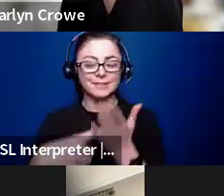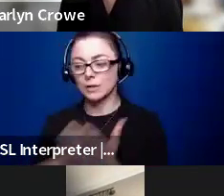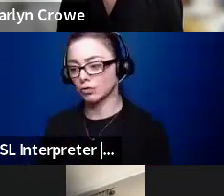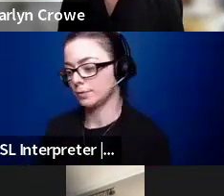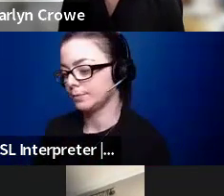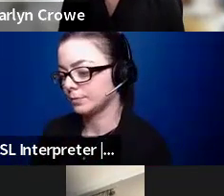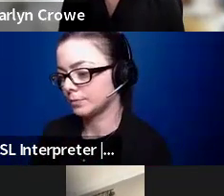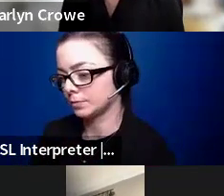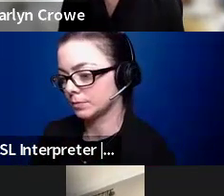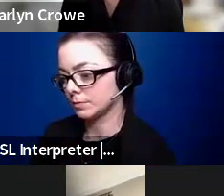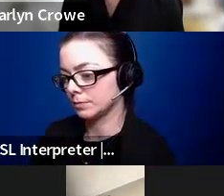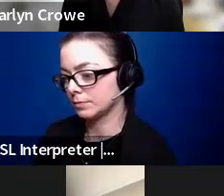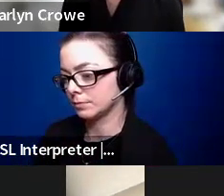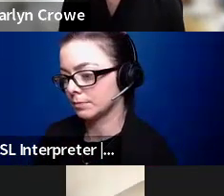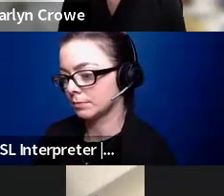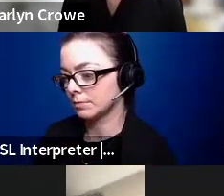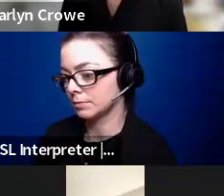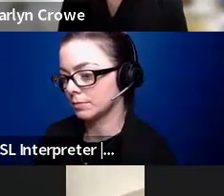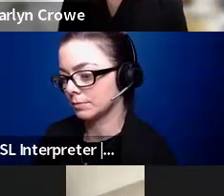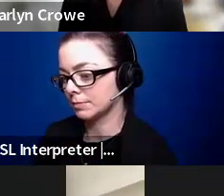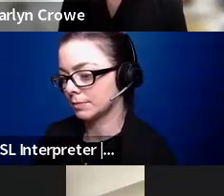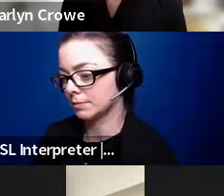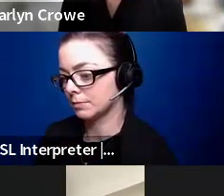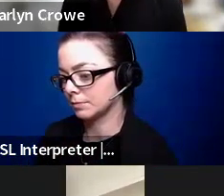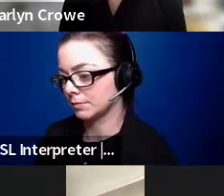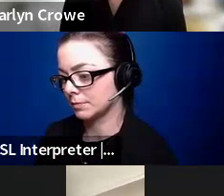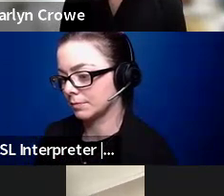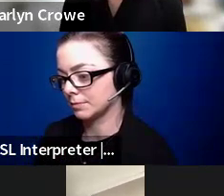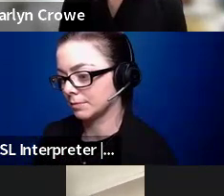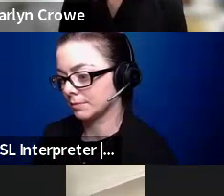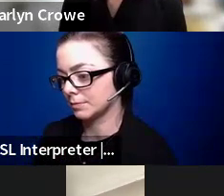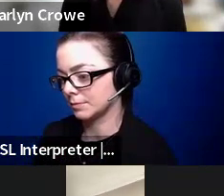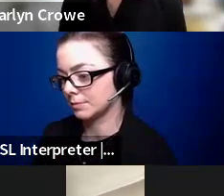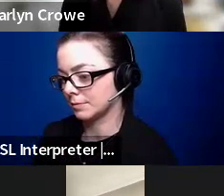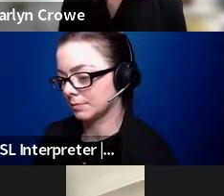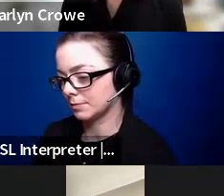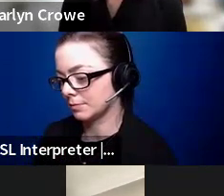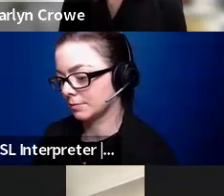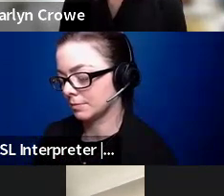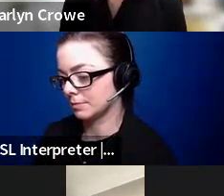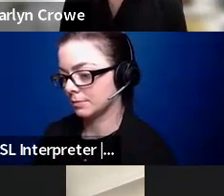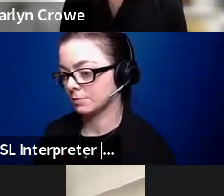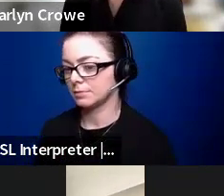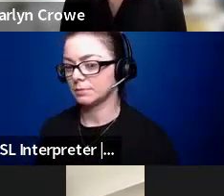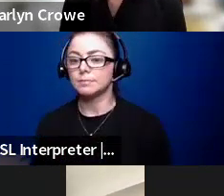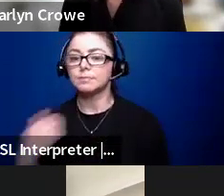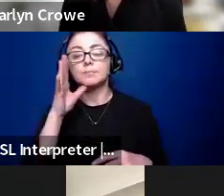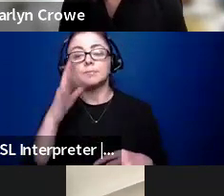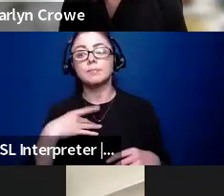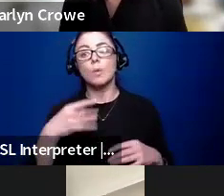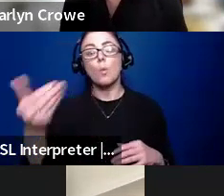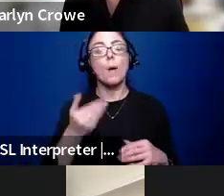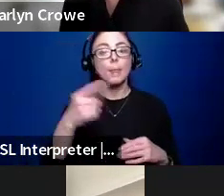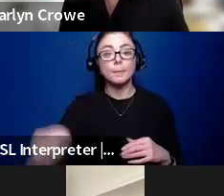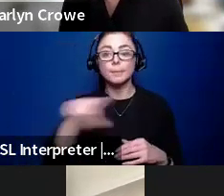guys tonight. And again, welcome. Carlin, over to you. Thanks, Brooke. And I would like to welcome you all too. And thank you